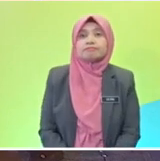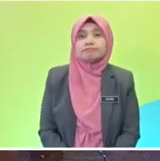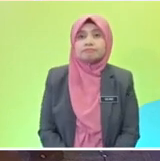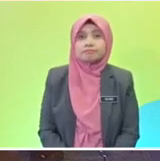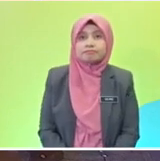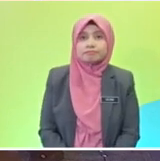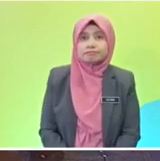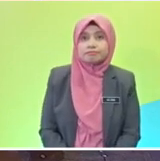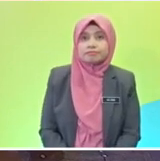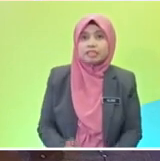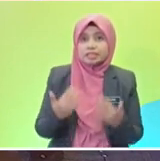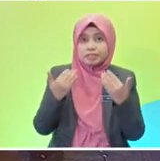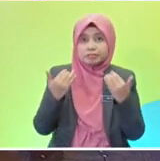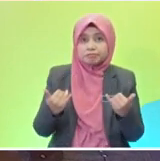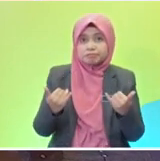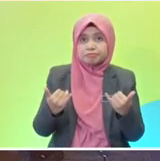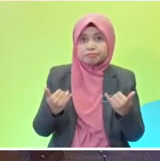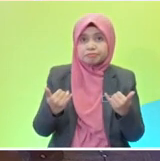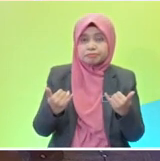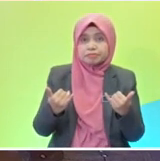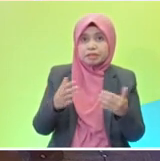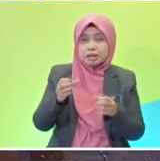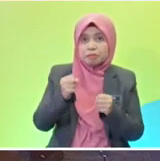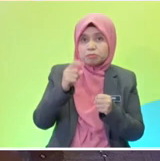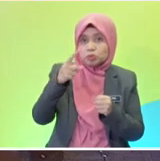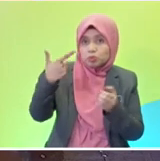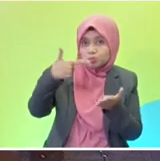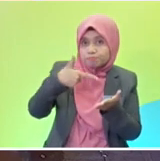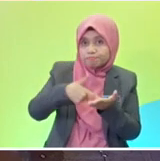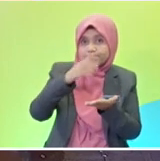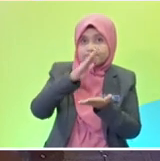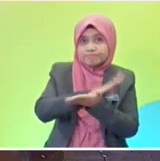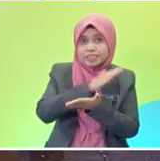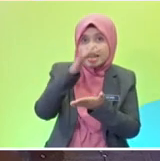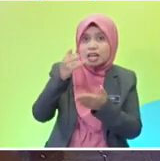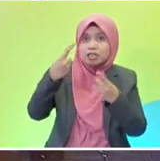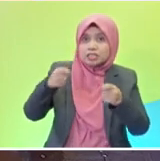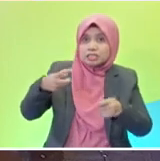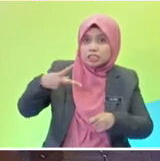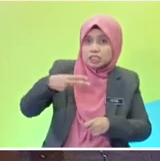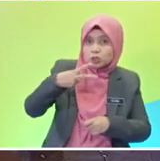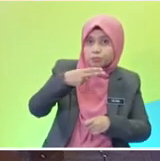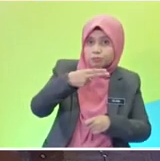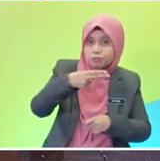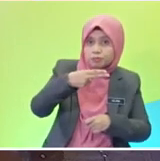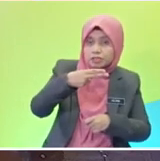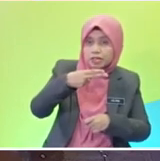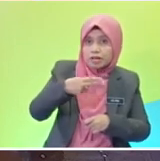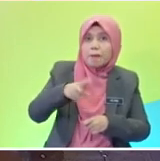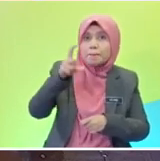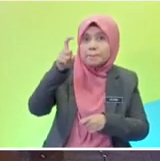And now, we take another piece of paper. Okay. And paste like this. Make